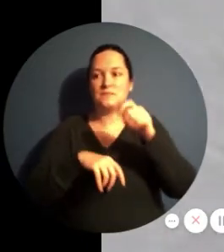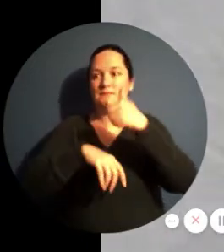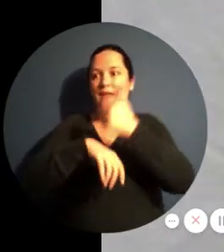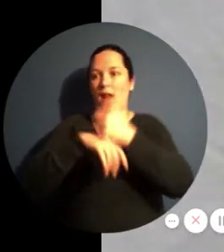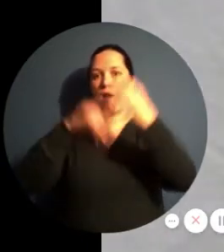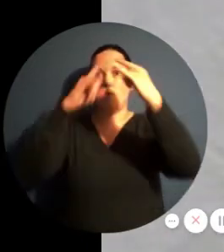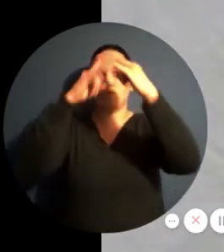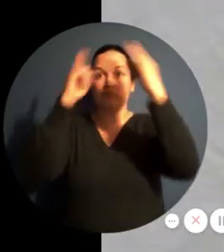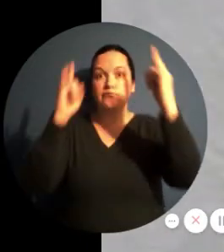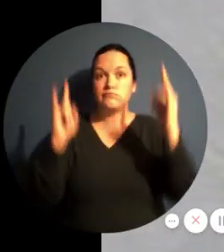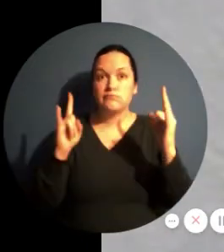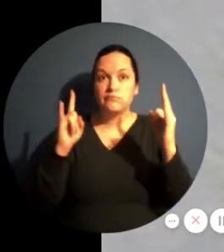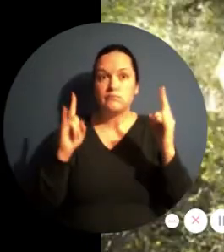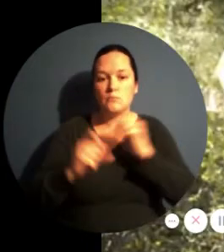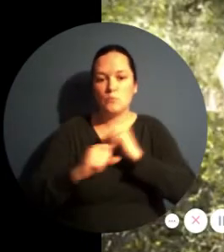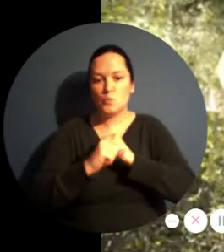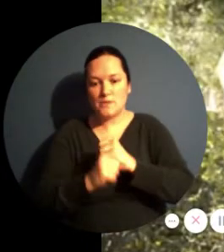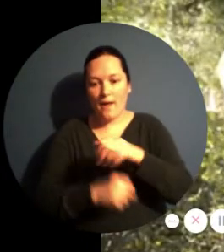evidence.